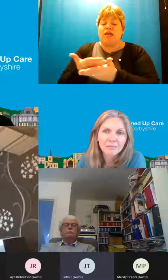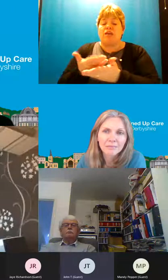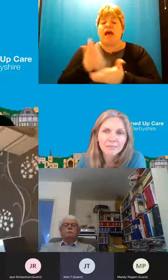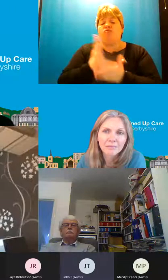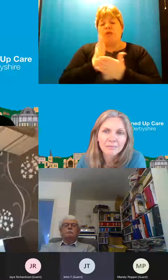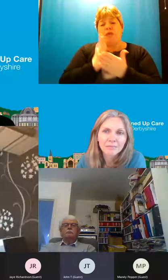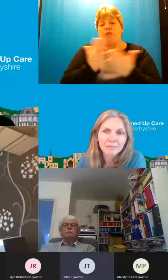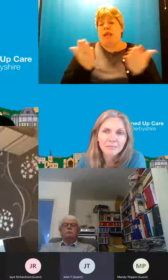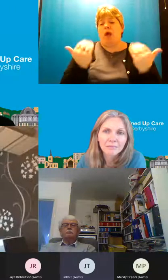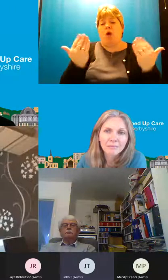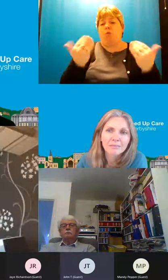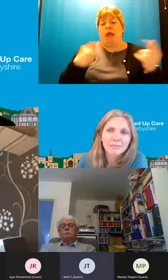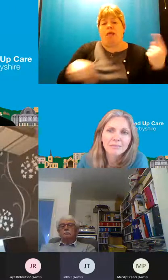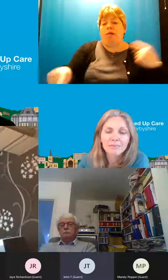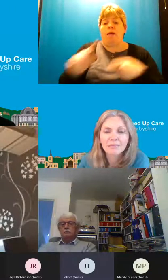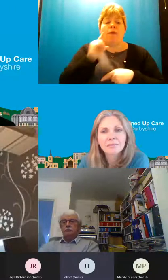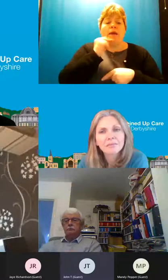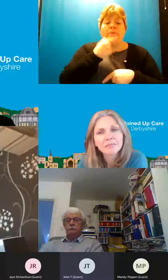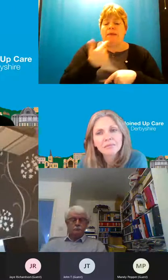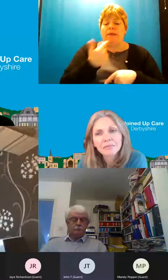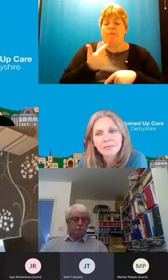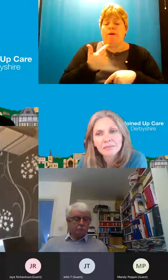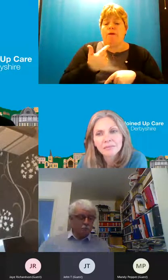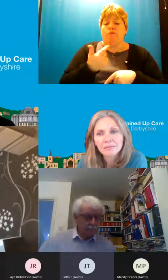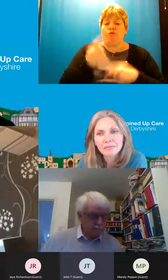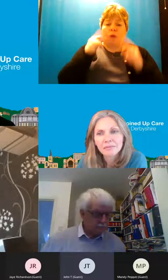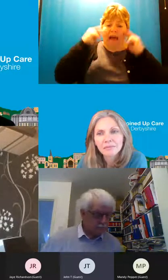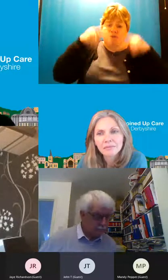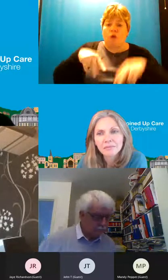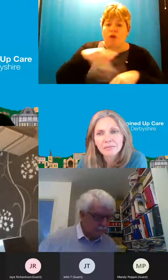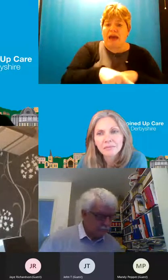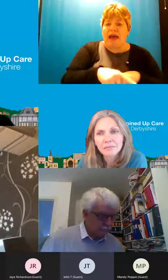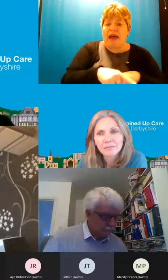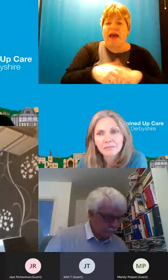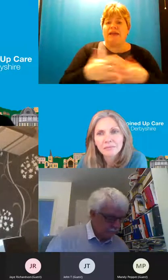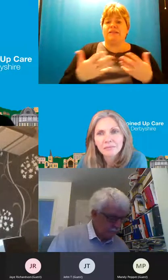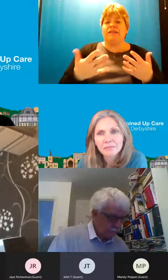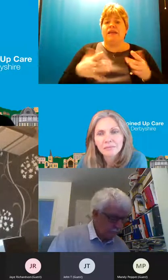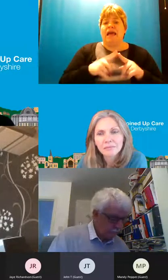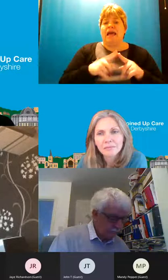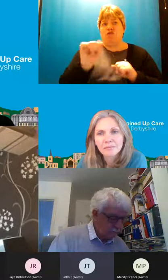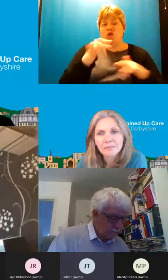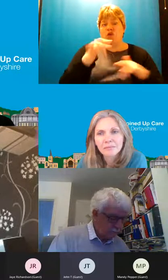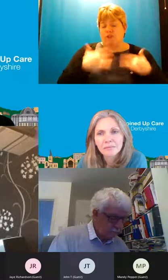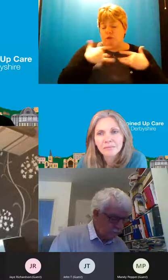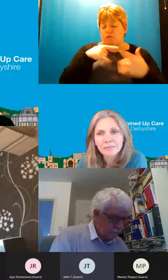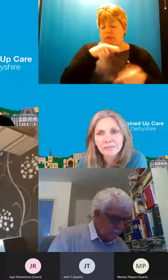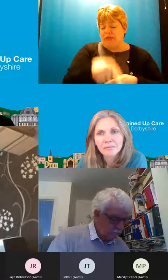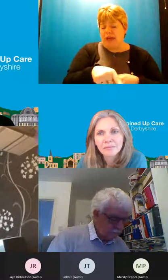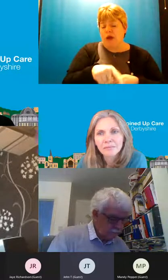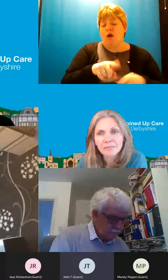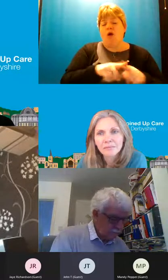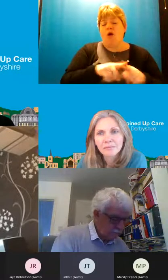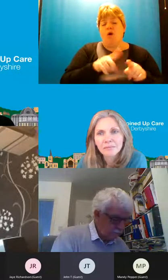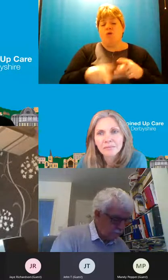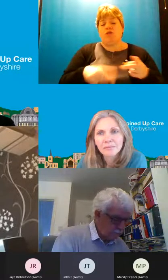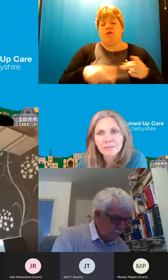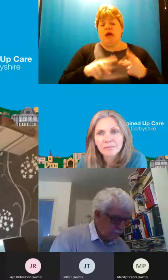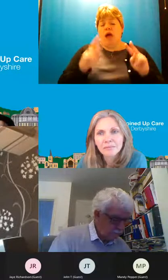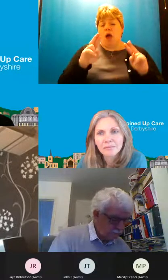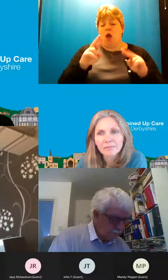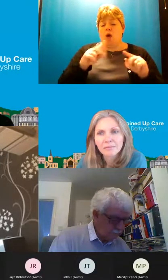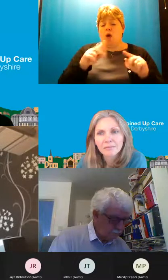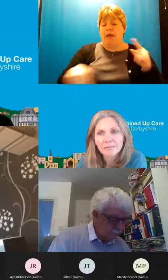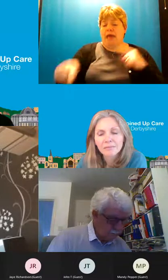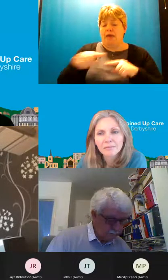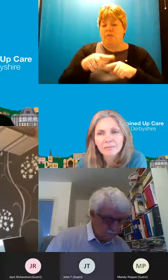really welcome people um to have a look at that and give us their views on that um the other thing and i hope everybody